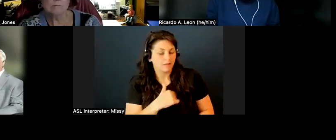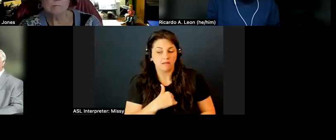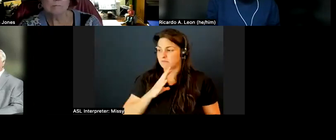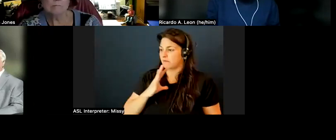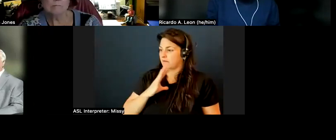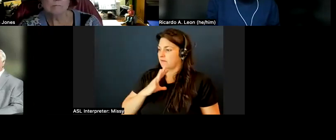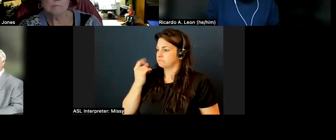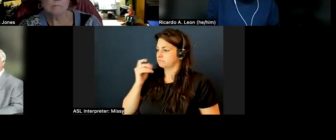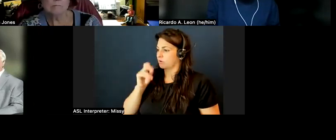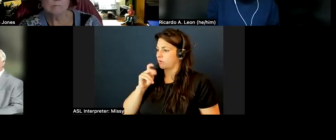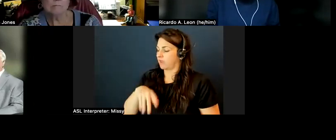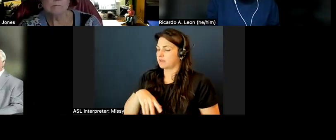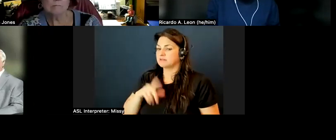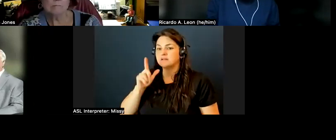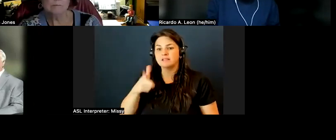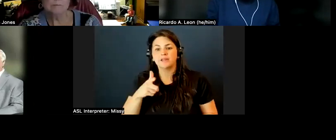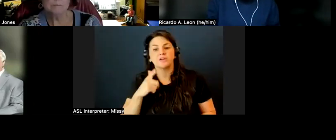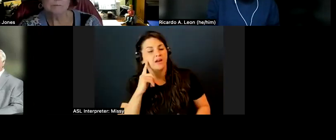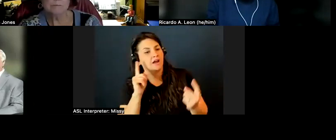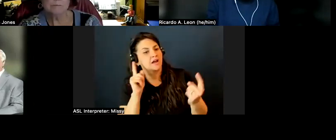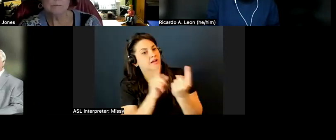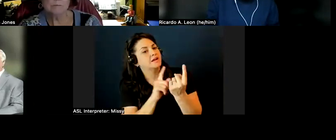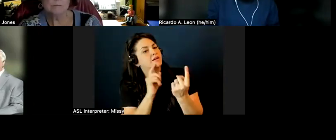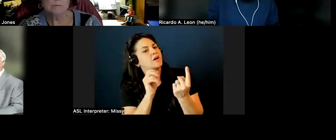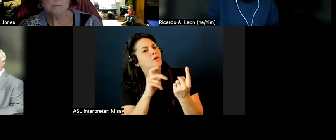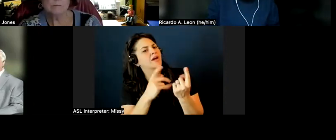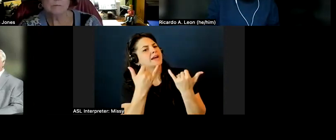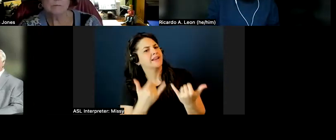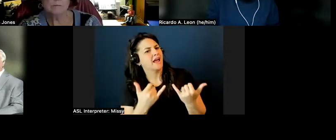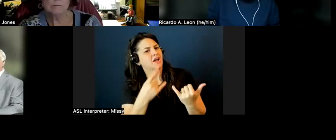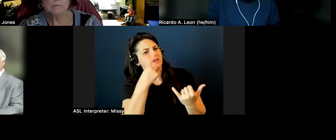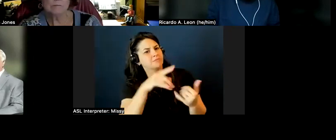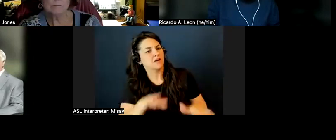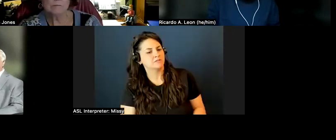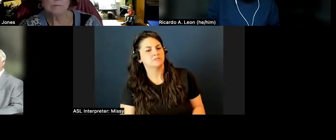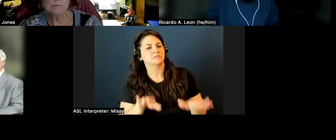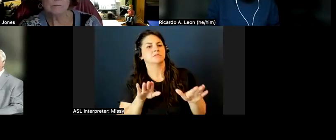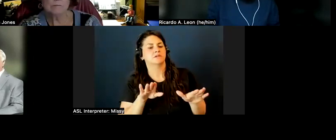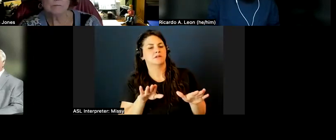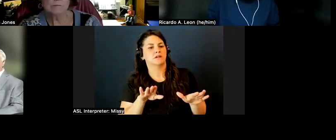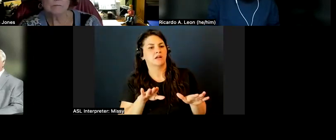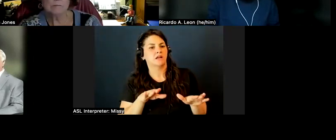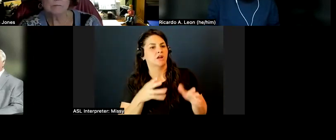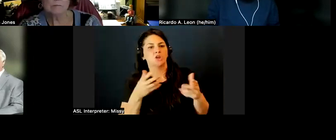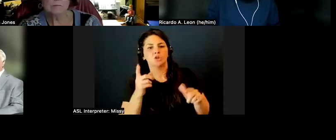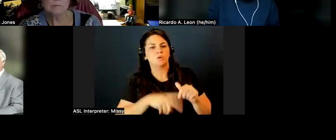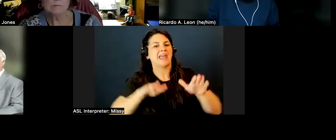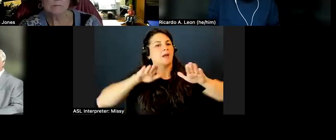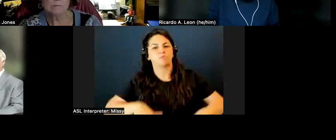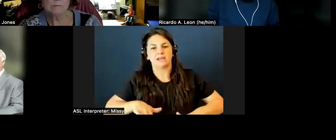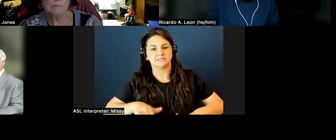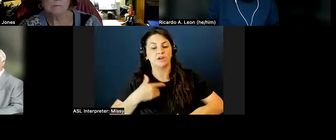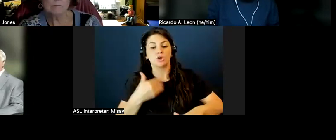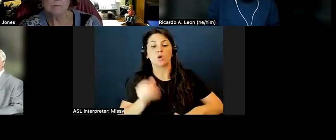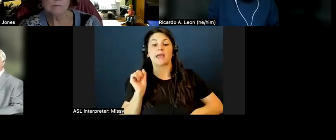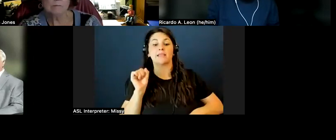talk to that student and say, okay, now lift your feet off the floor so you can't brace against the floor, and lean forward in